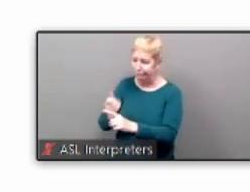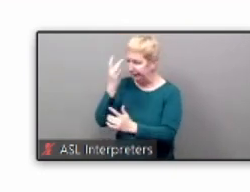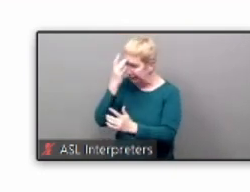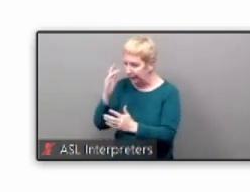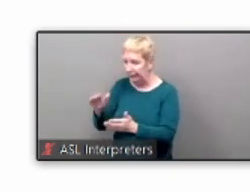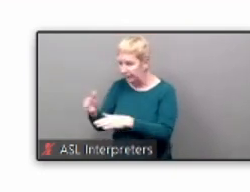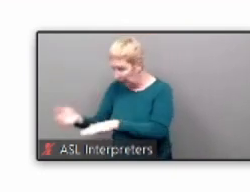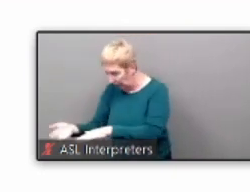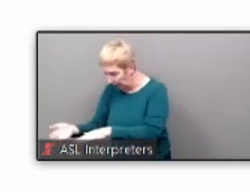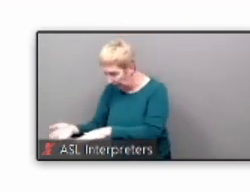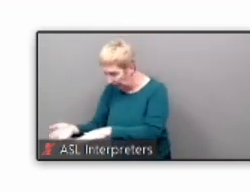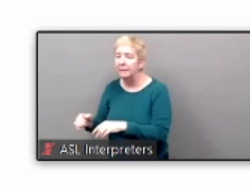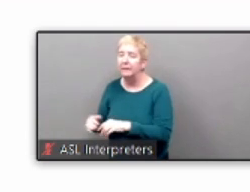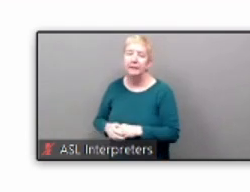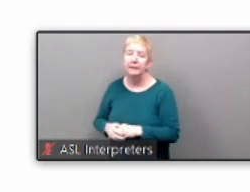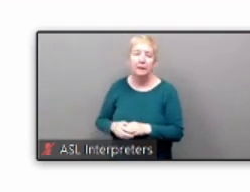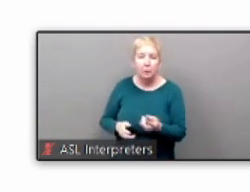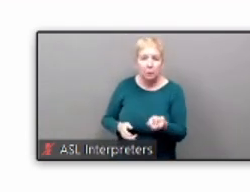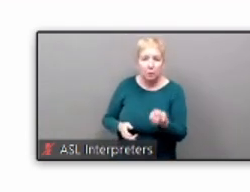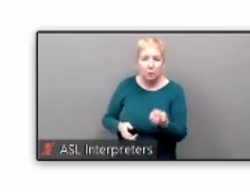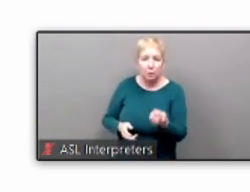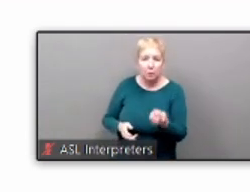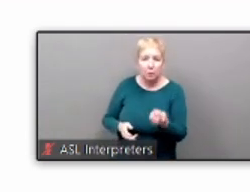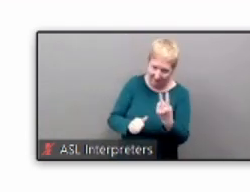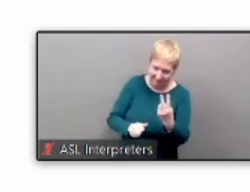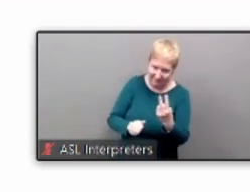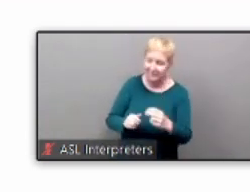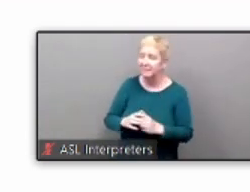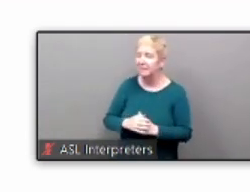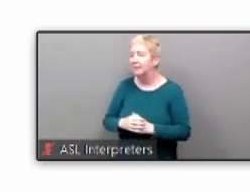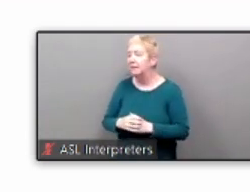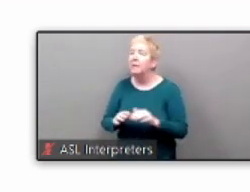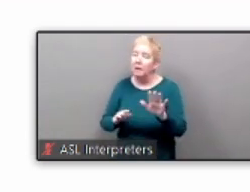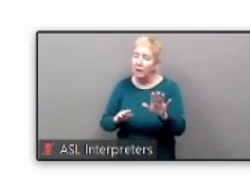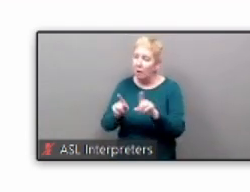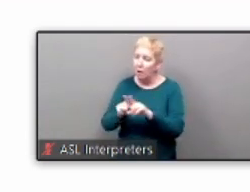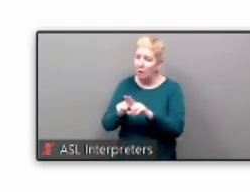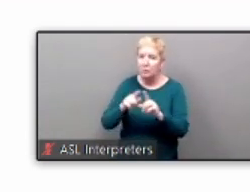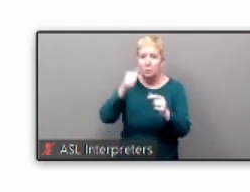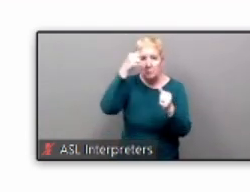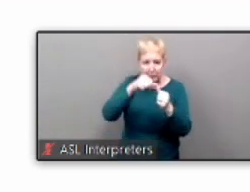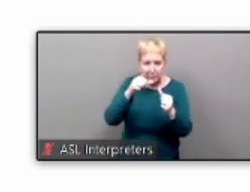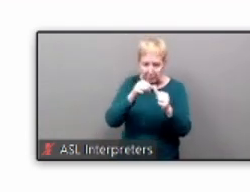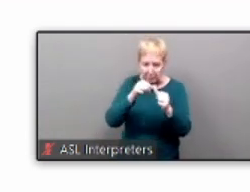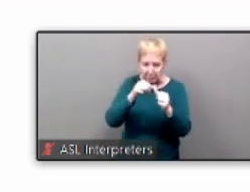of death. And it's important to also understand that